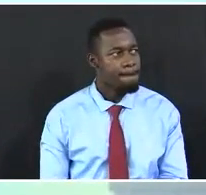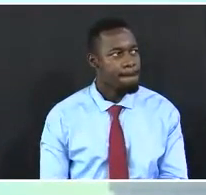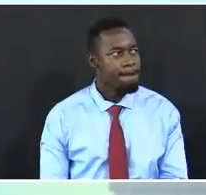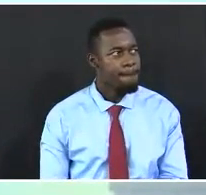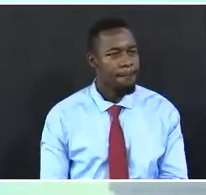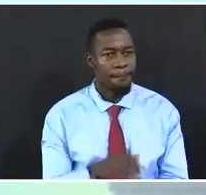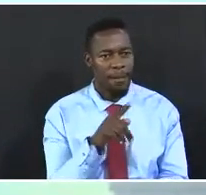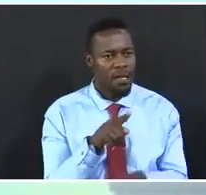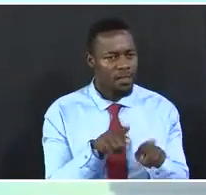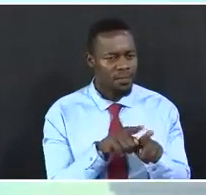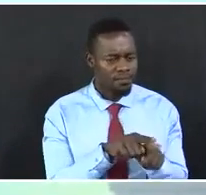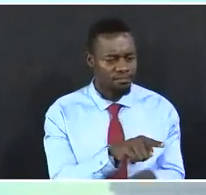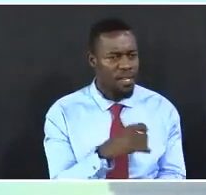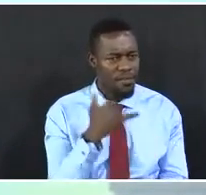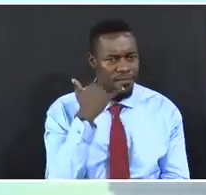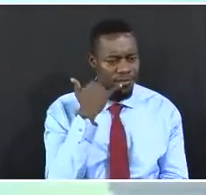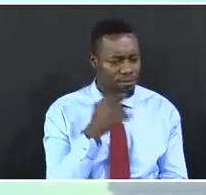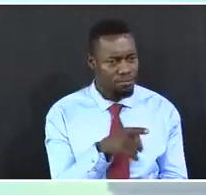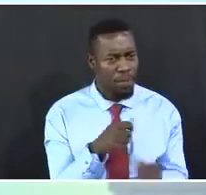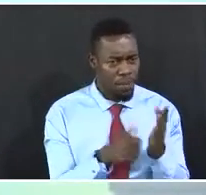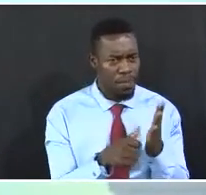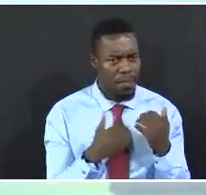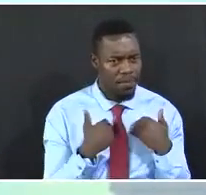you are getting actually obsessed, all right?